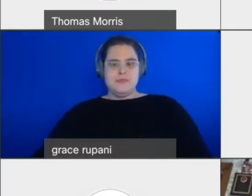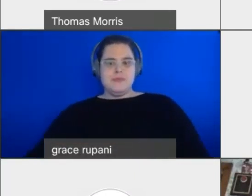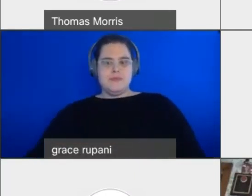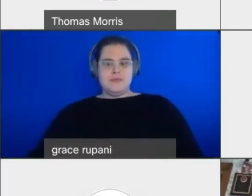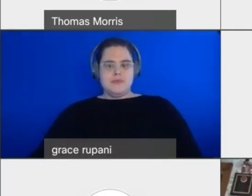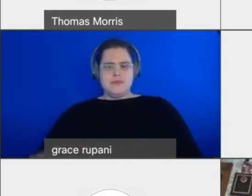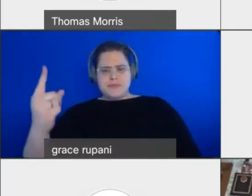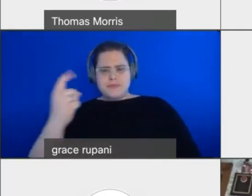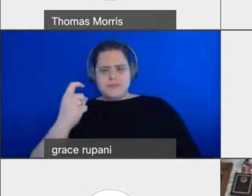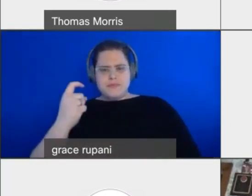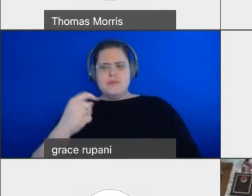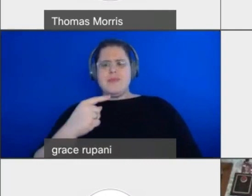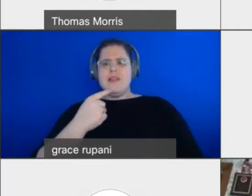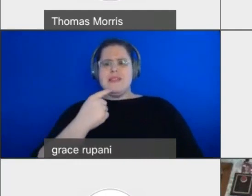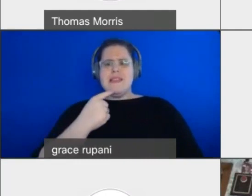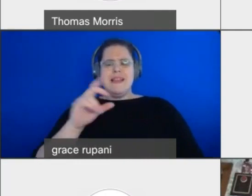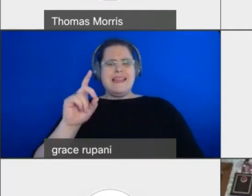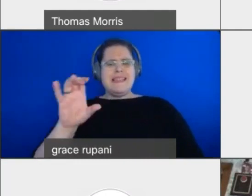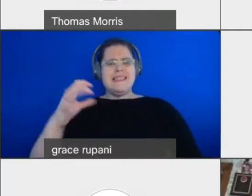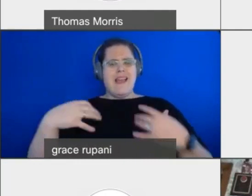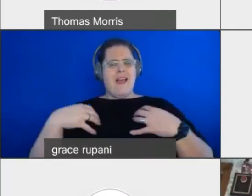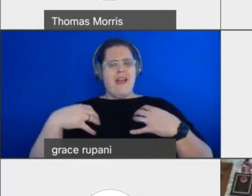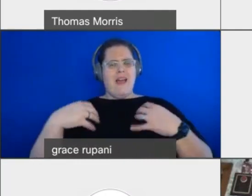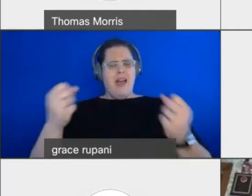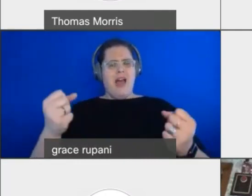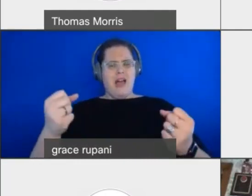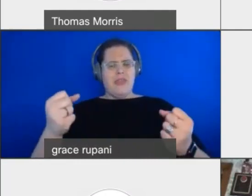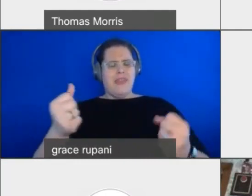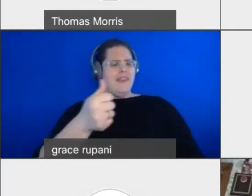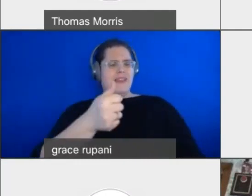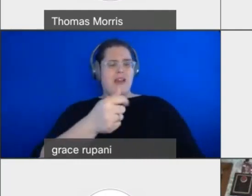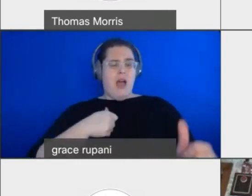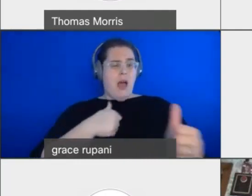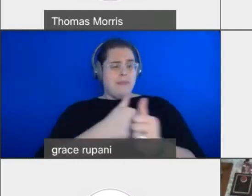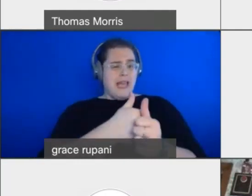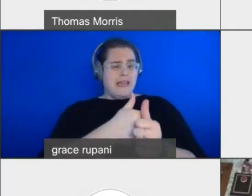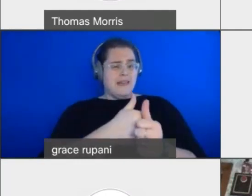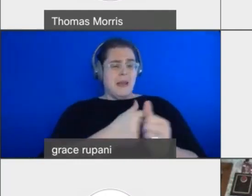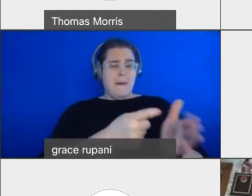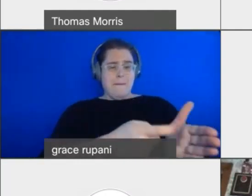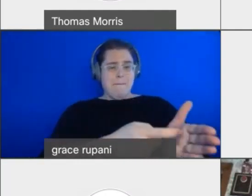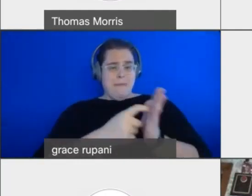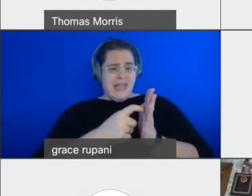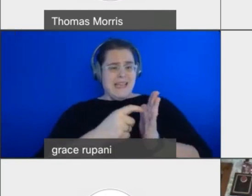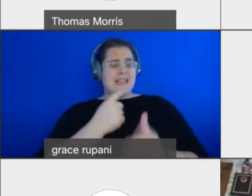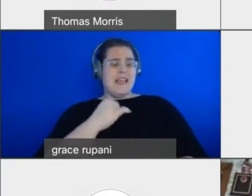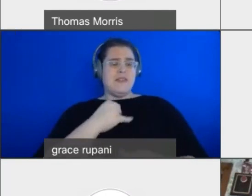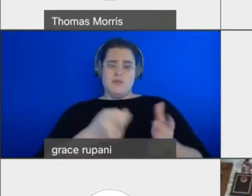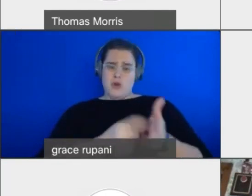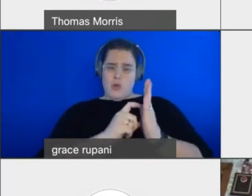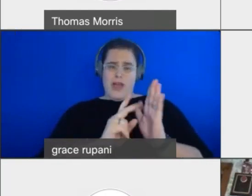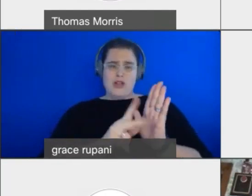For DC Health, is there any updated DC Health guidance? It says, is DC Health mandating double masking?